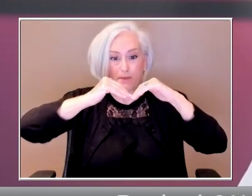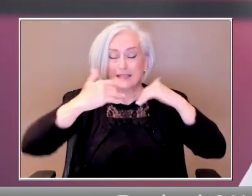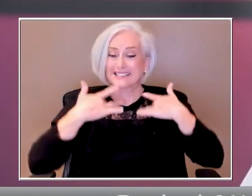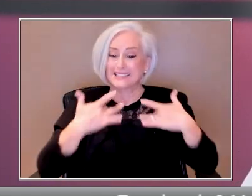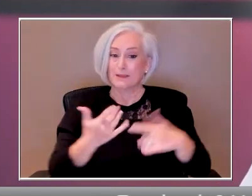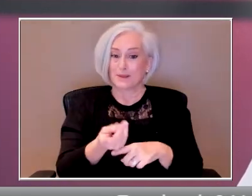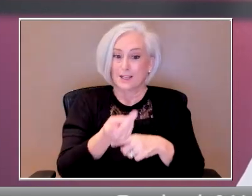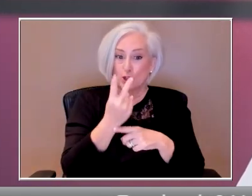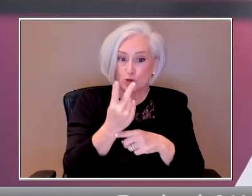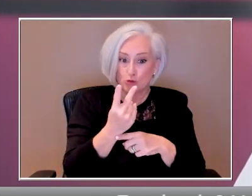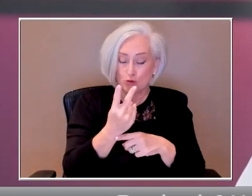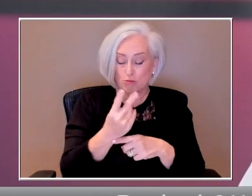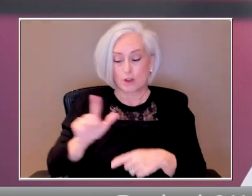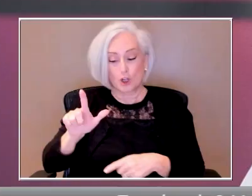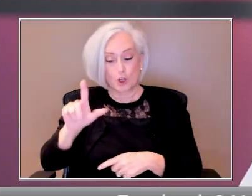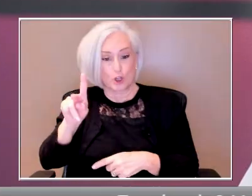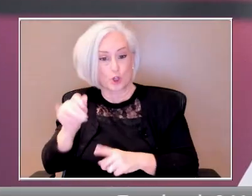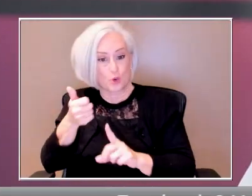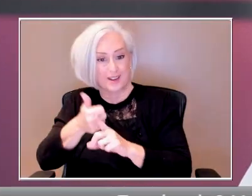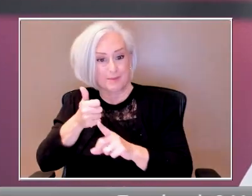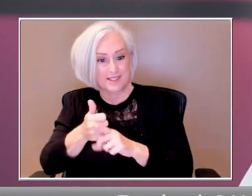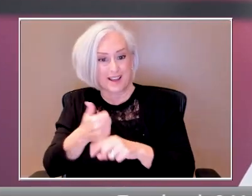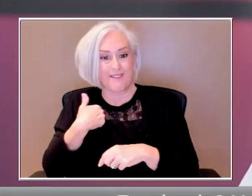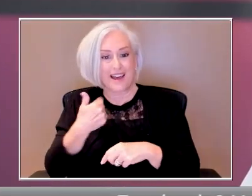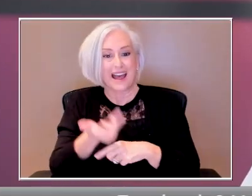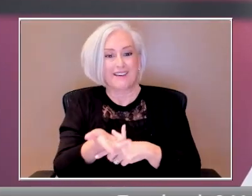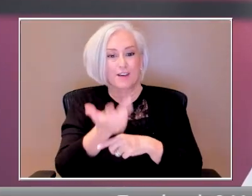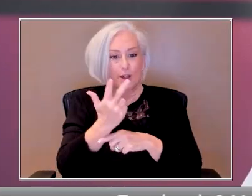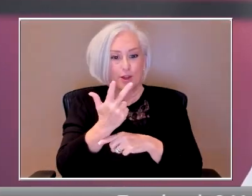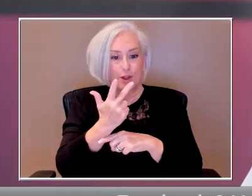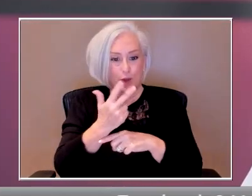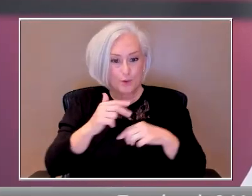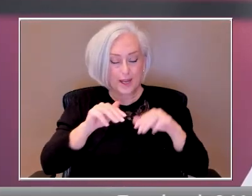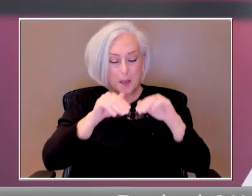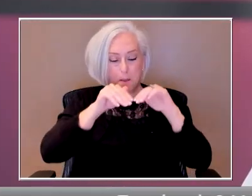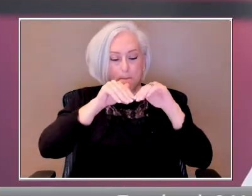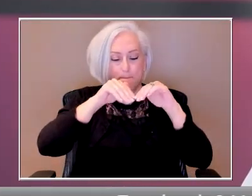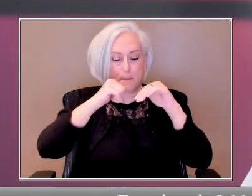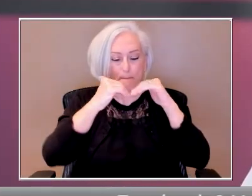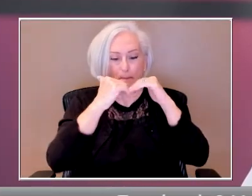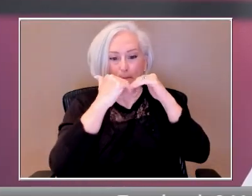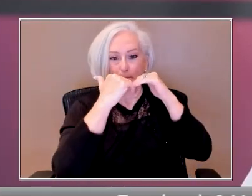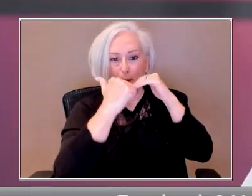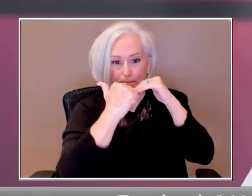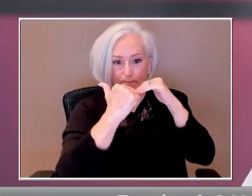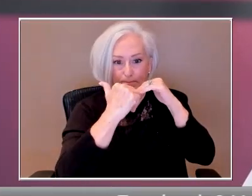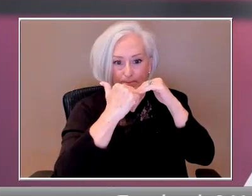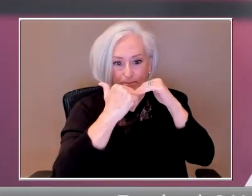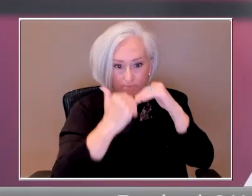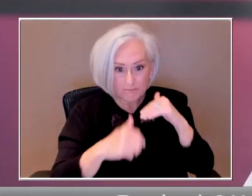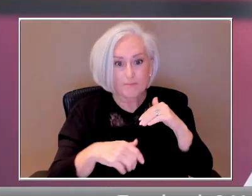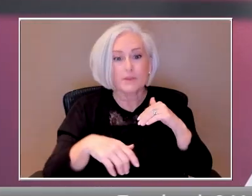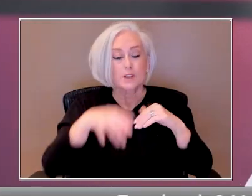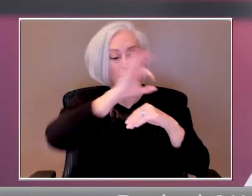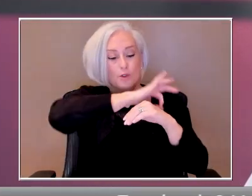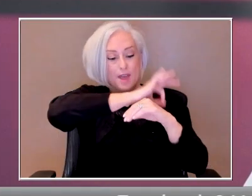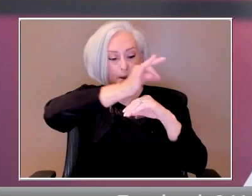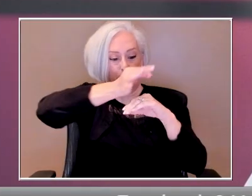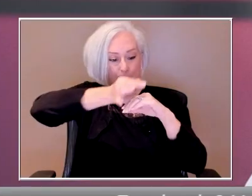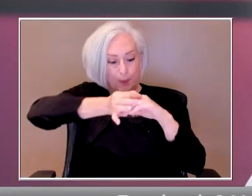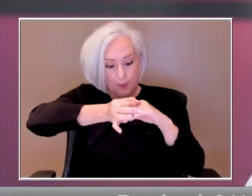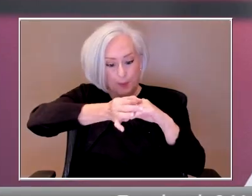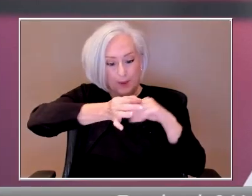or aortopathy. And they can come in a couple of flavors. They can be either a root phenotype, where it's predominantly the root